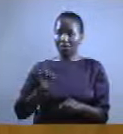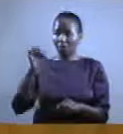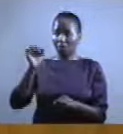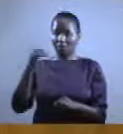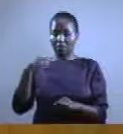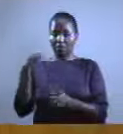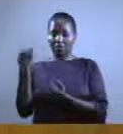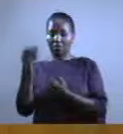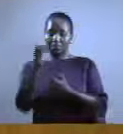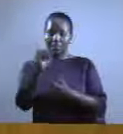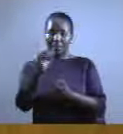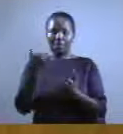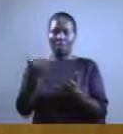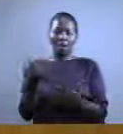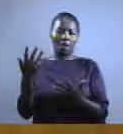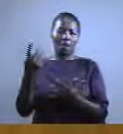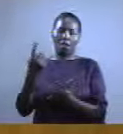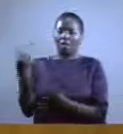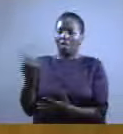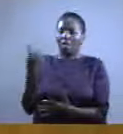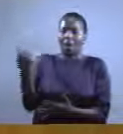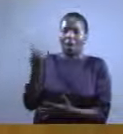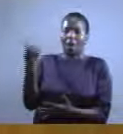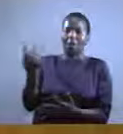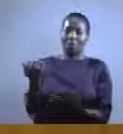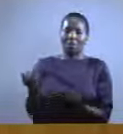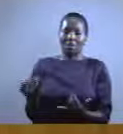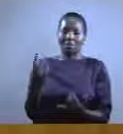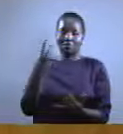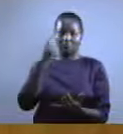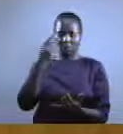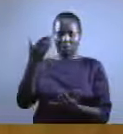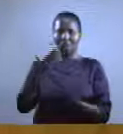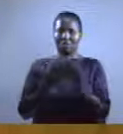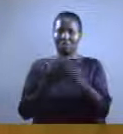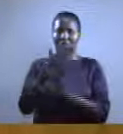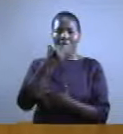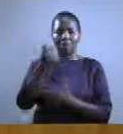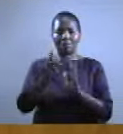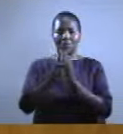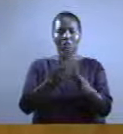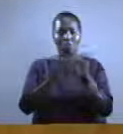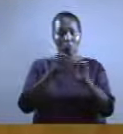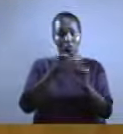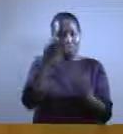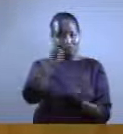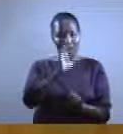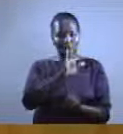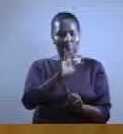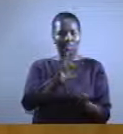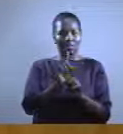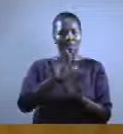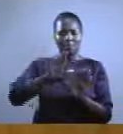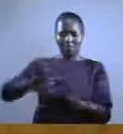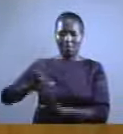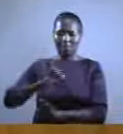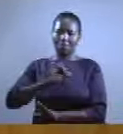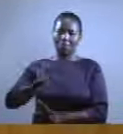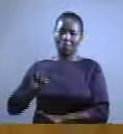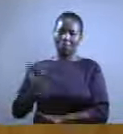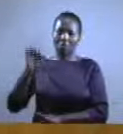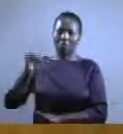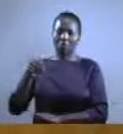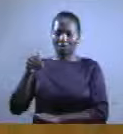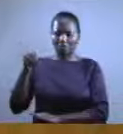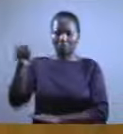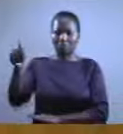force is dwindling, and maybe we can expect better policies from the government and ignoring COSATU more